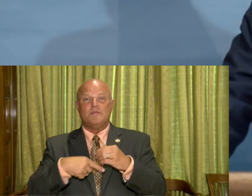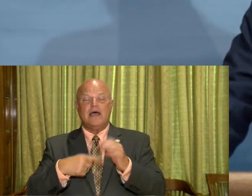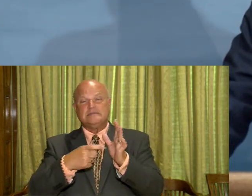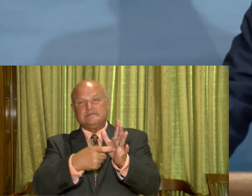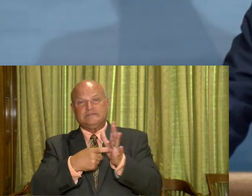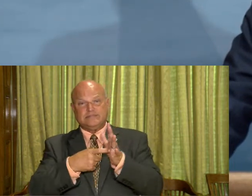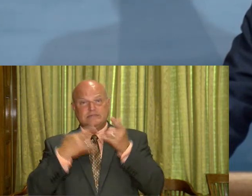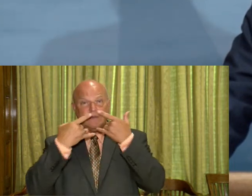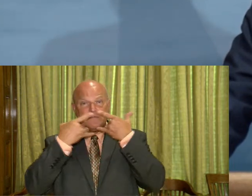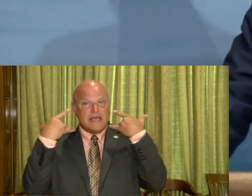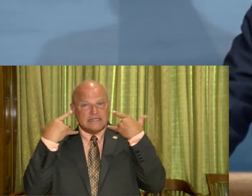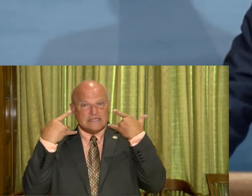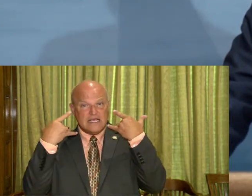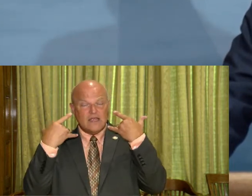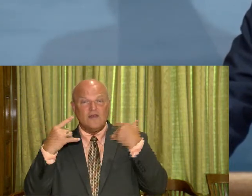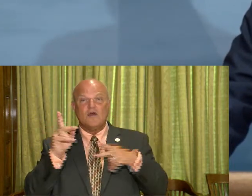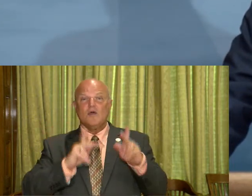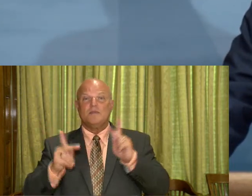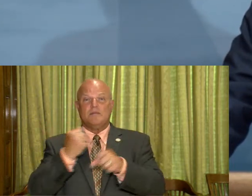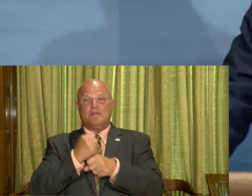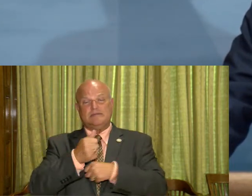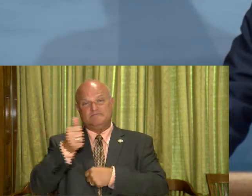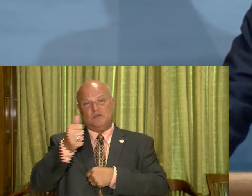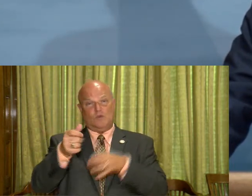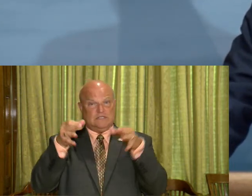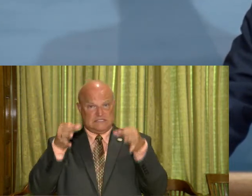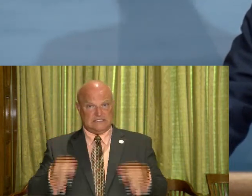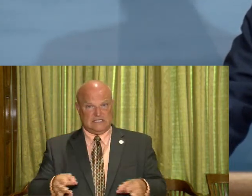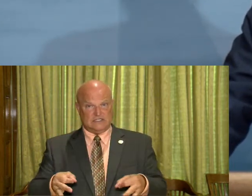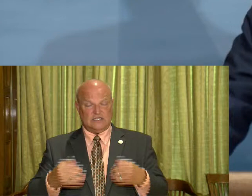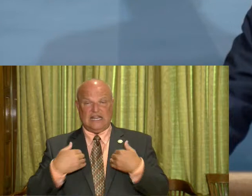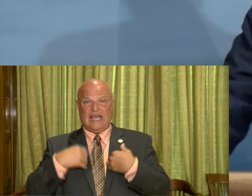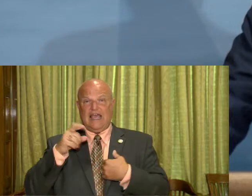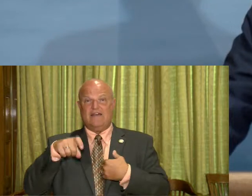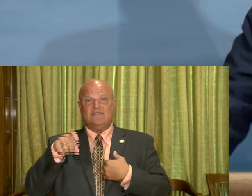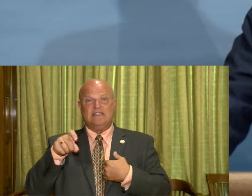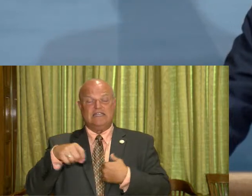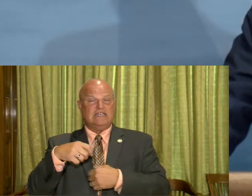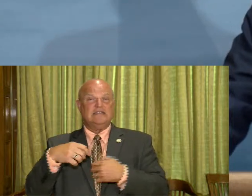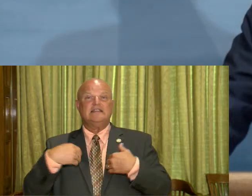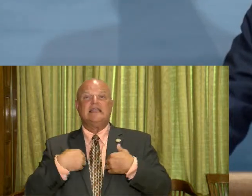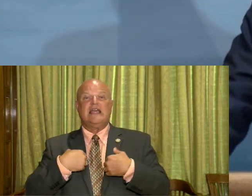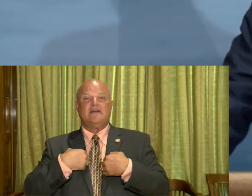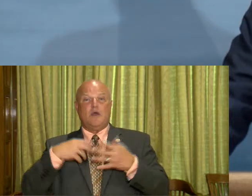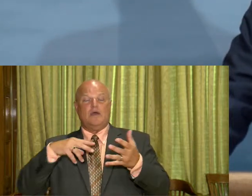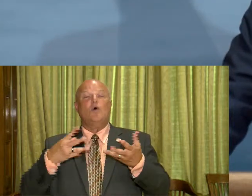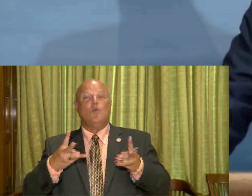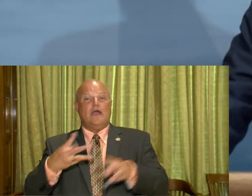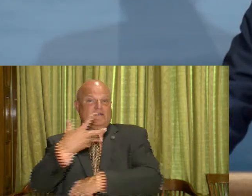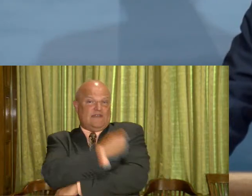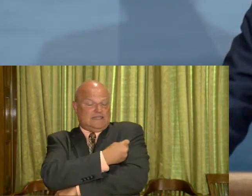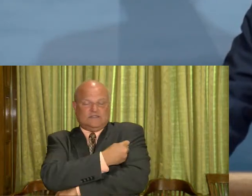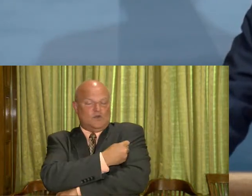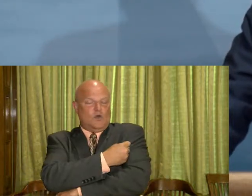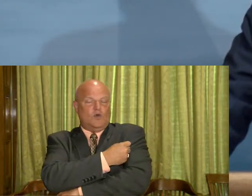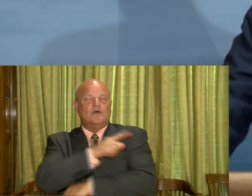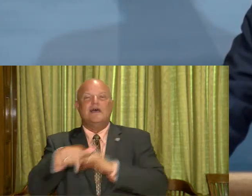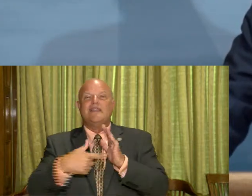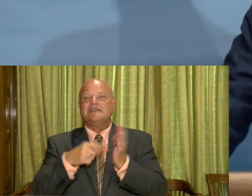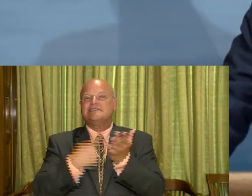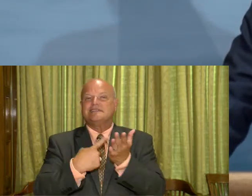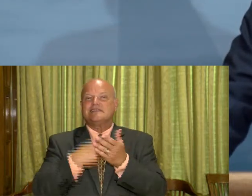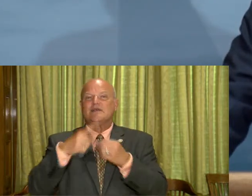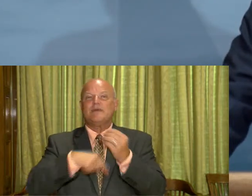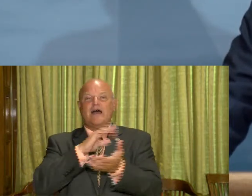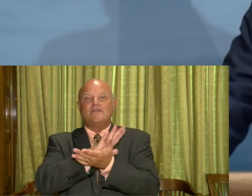mask mandates for those that can make their own decisions and have means to get vaccinated. This is a discussion